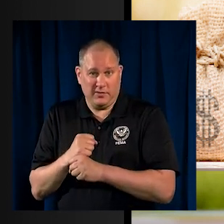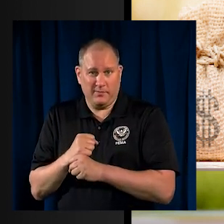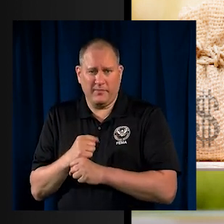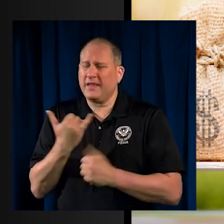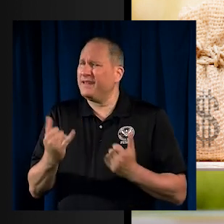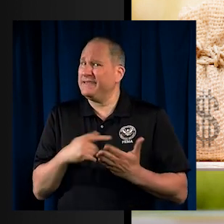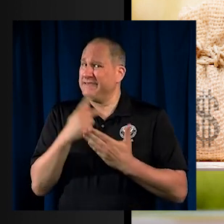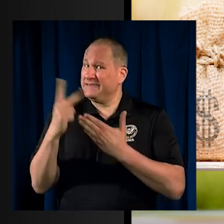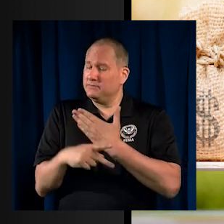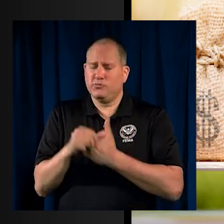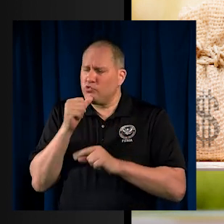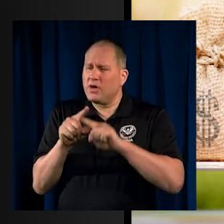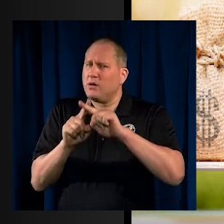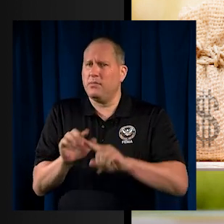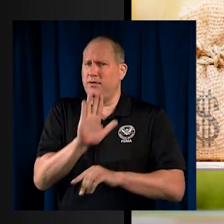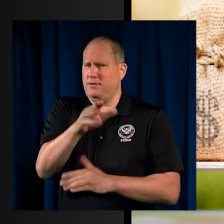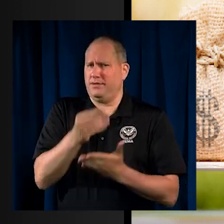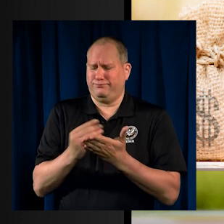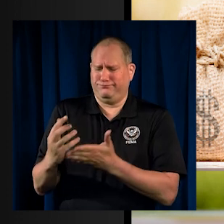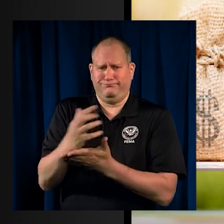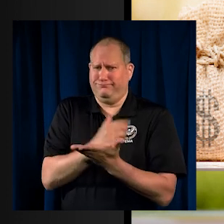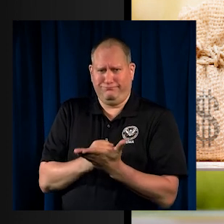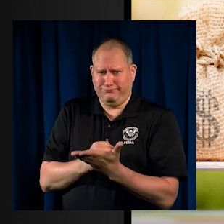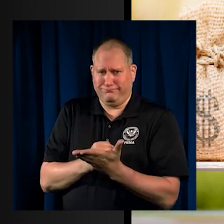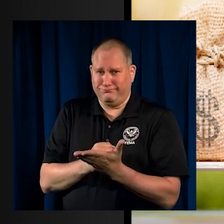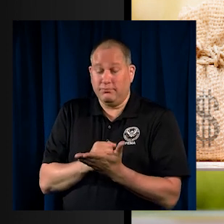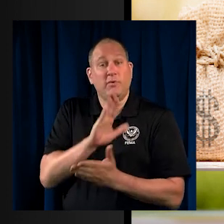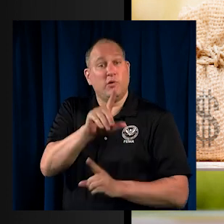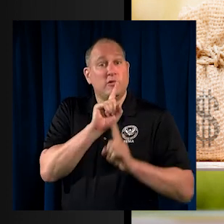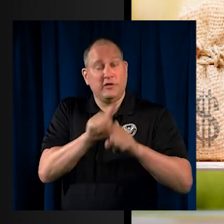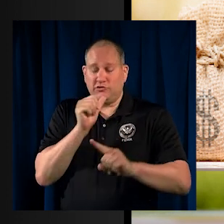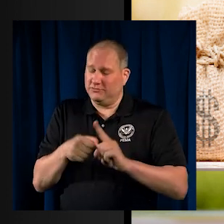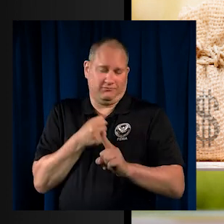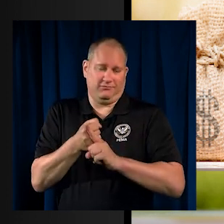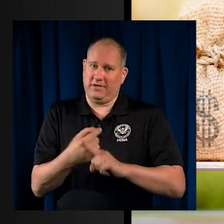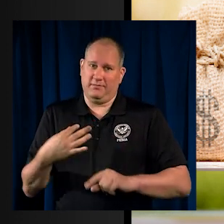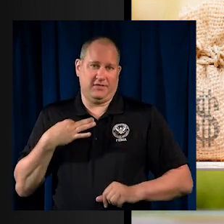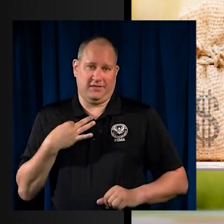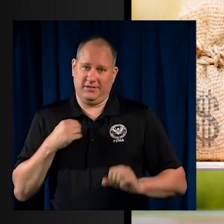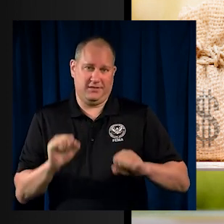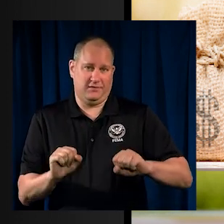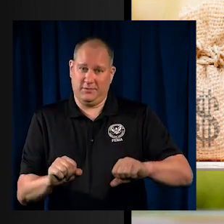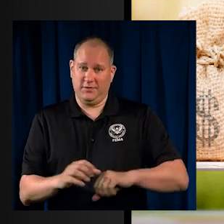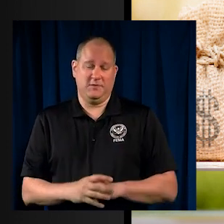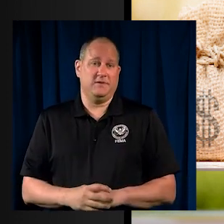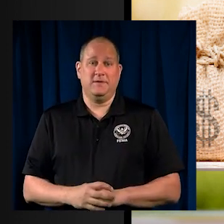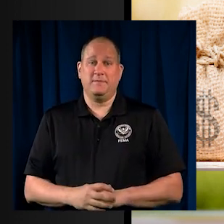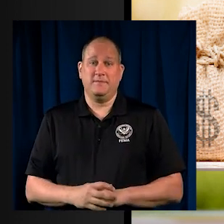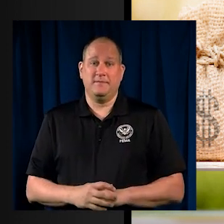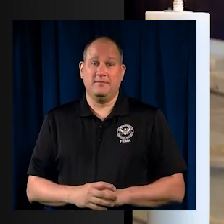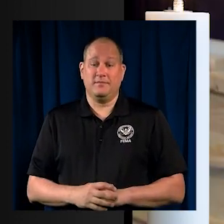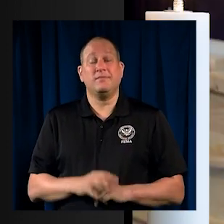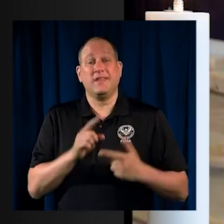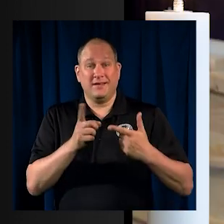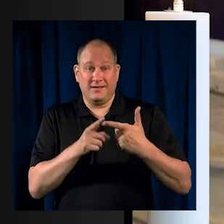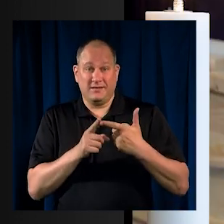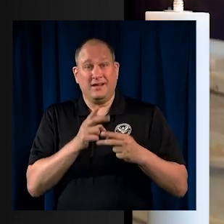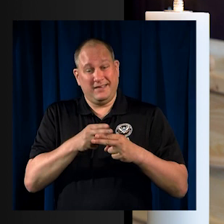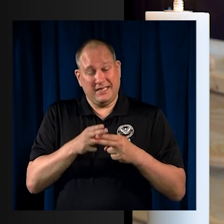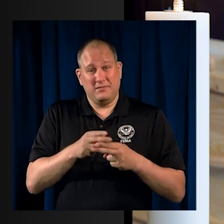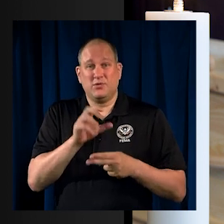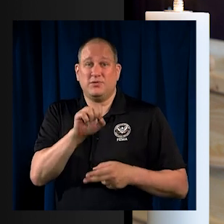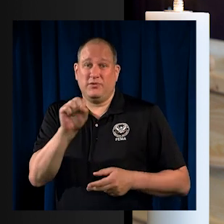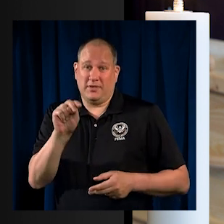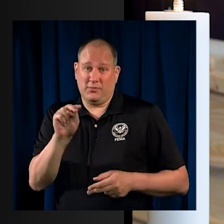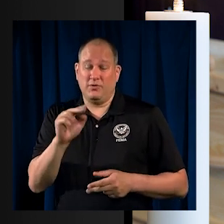income. This program is not income dependent, and your answer does not affect eligibility. The name,